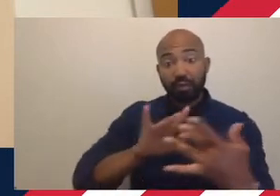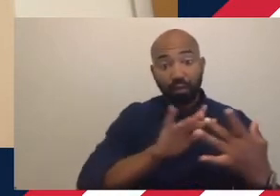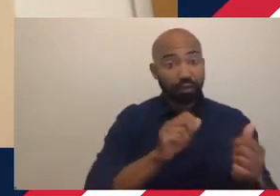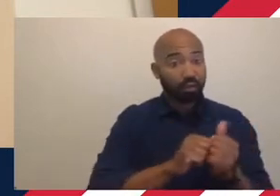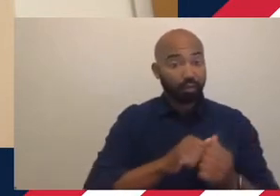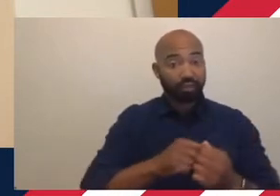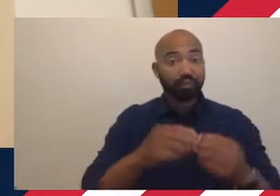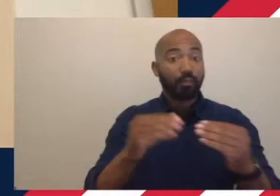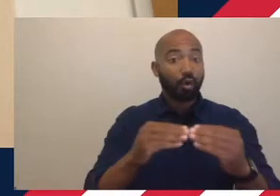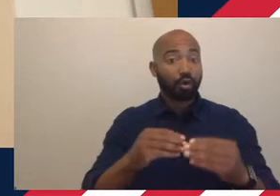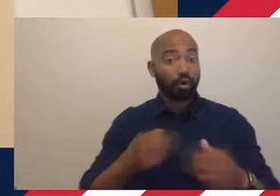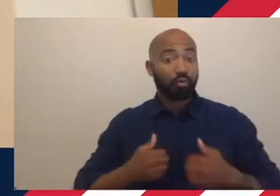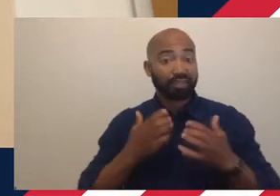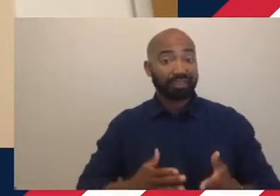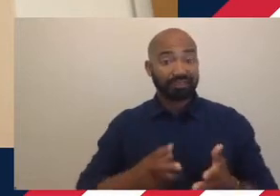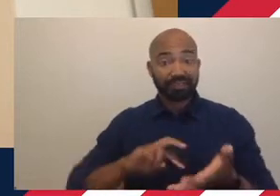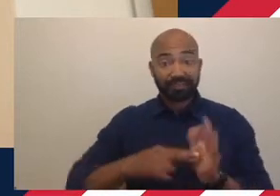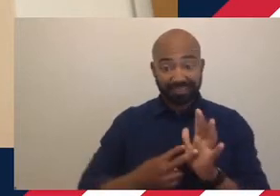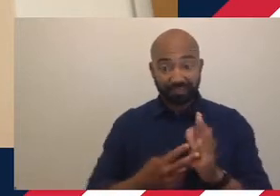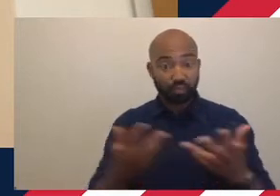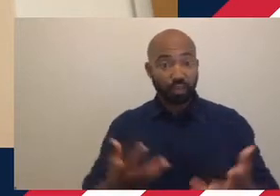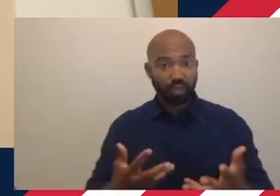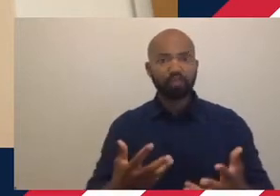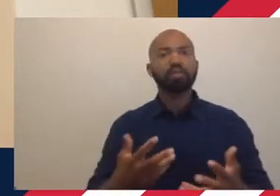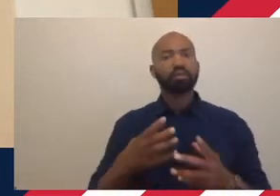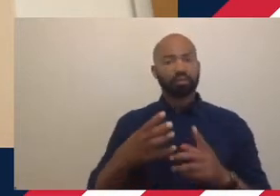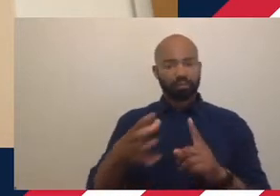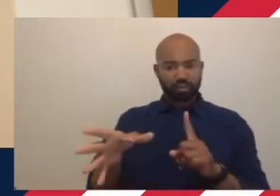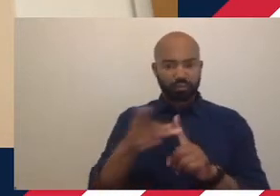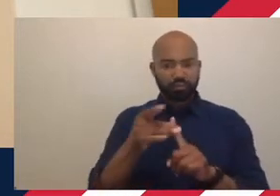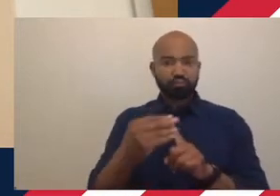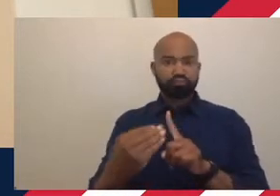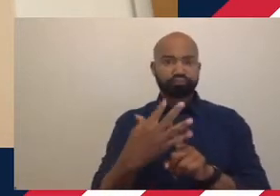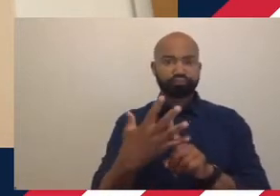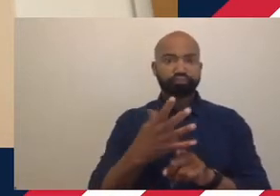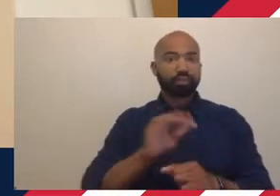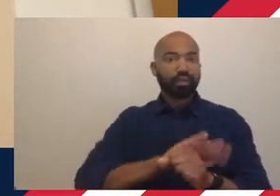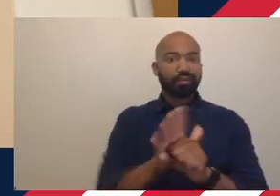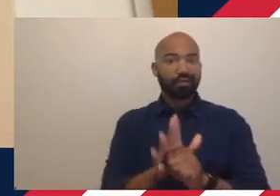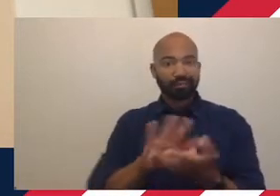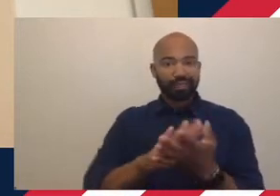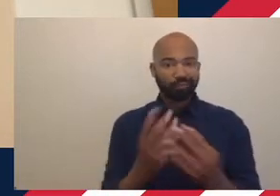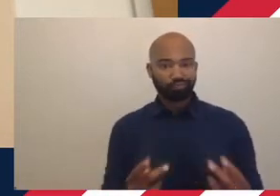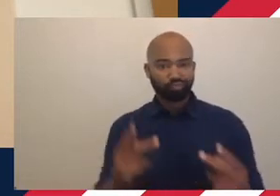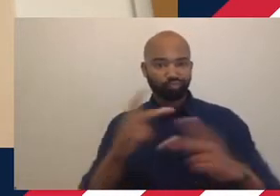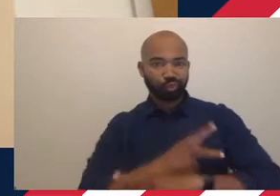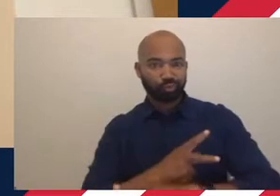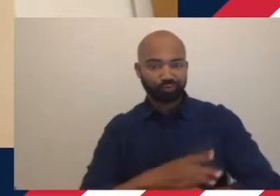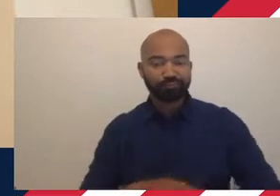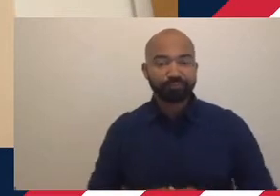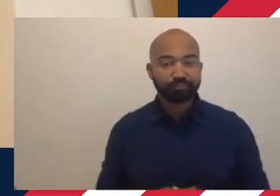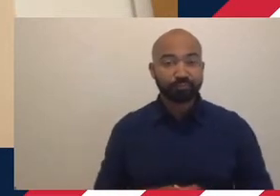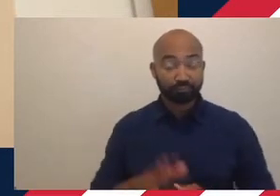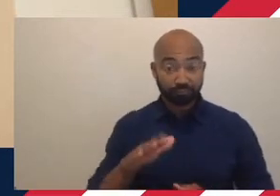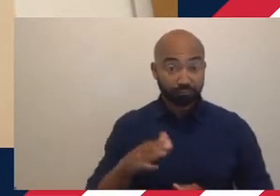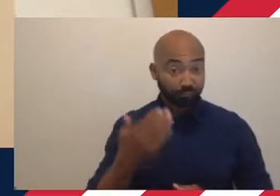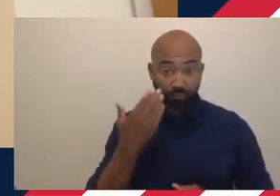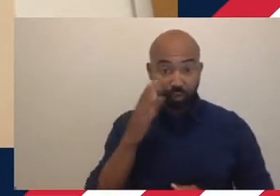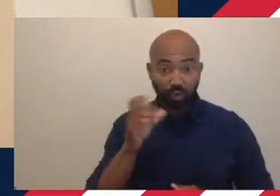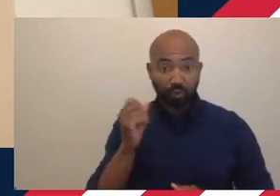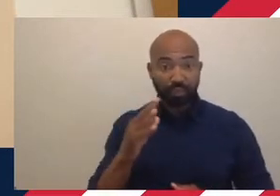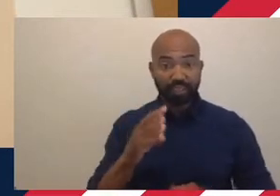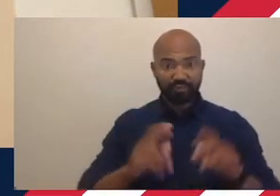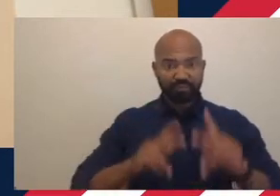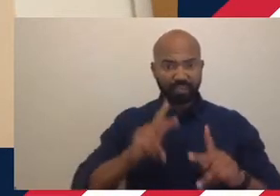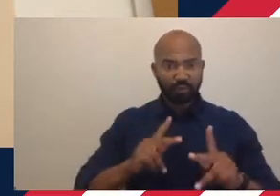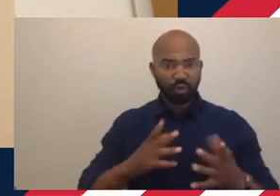more residents, our risk for exposure to COVID-19 becomes heightened. We don't know if the residents are tested when they